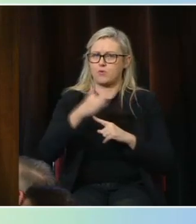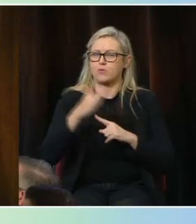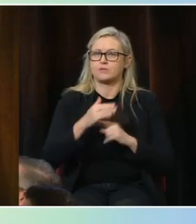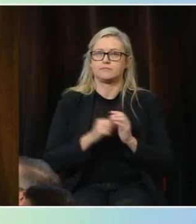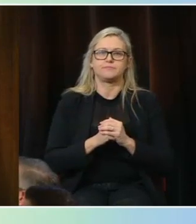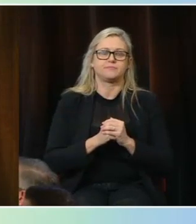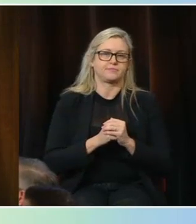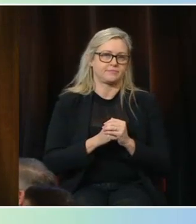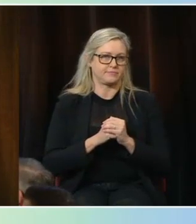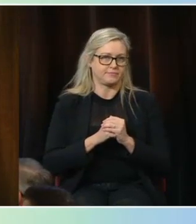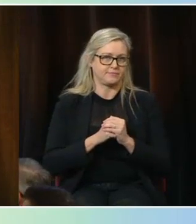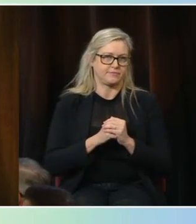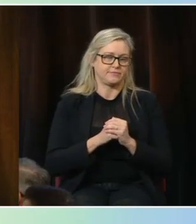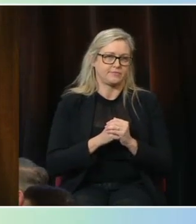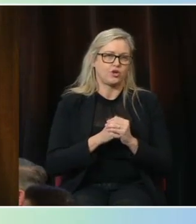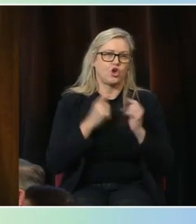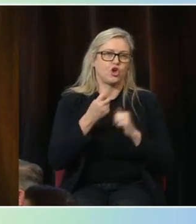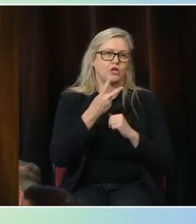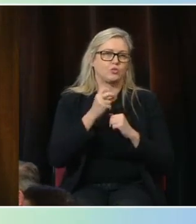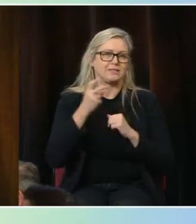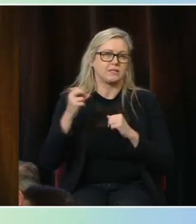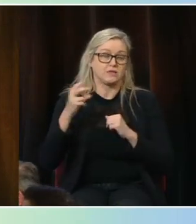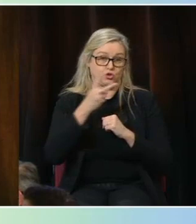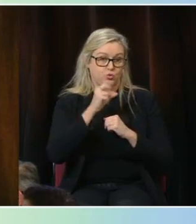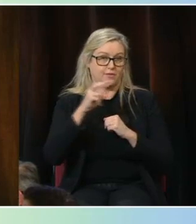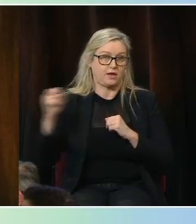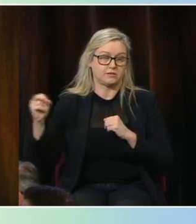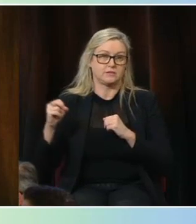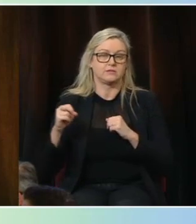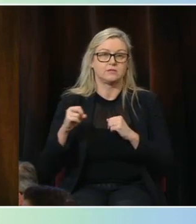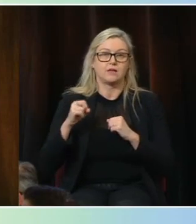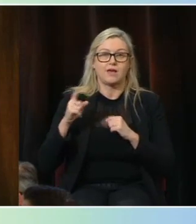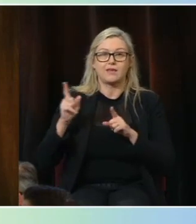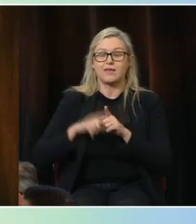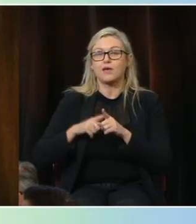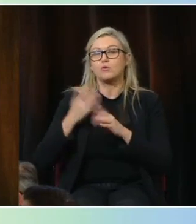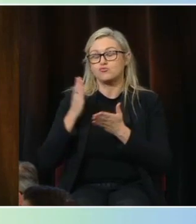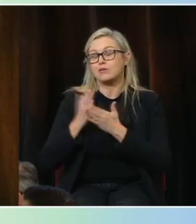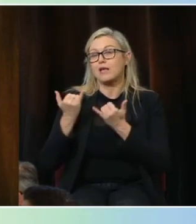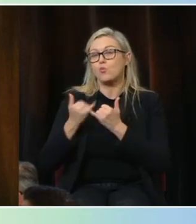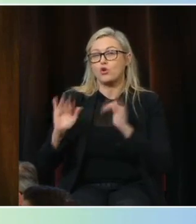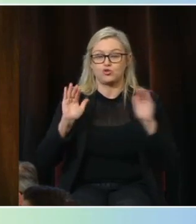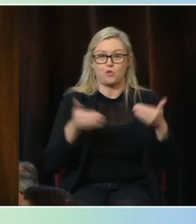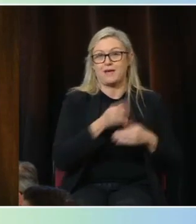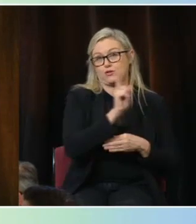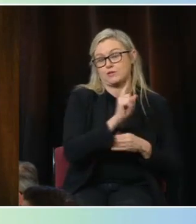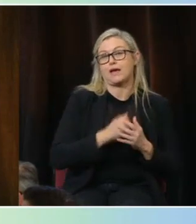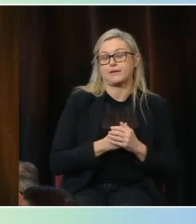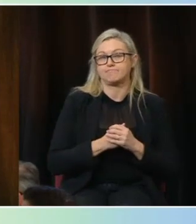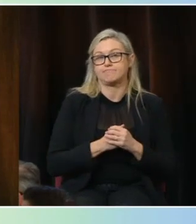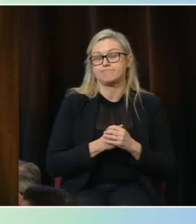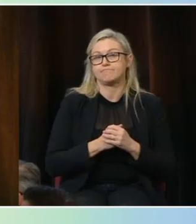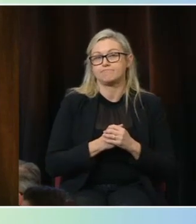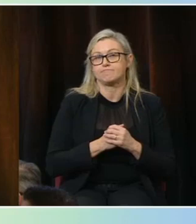20th century life was materially worse than it was today for the average Australian on many dimensions most